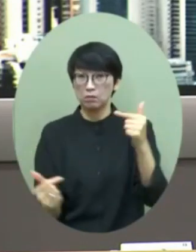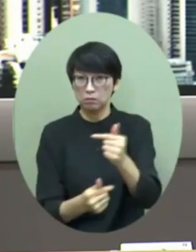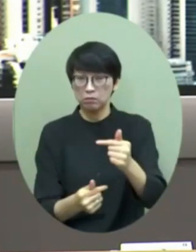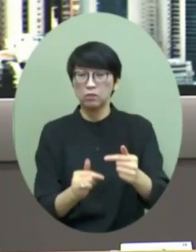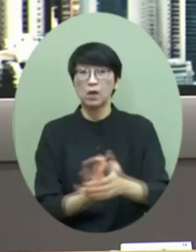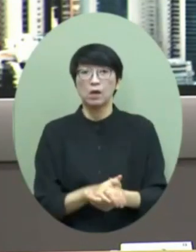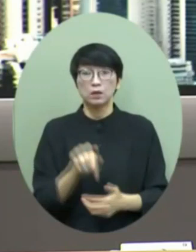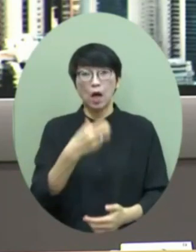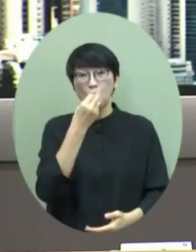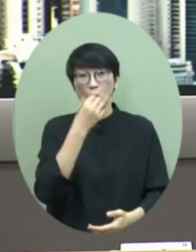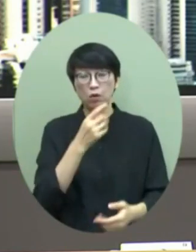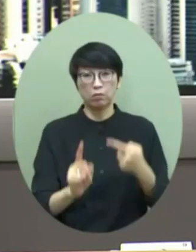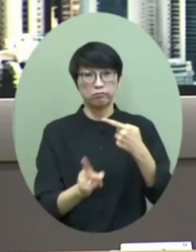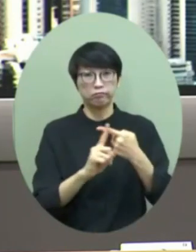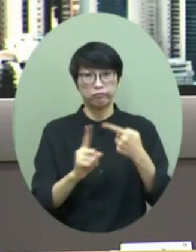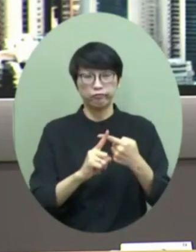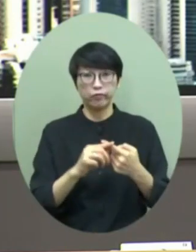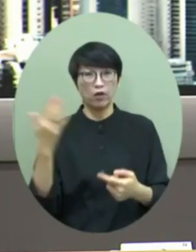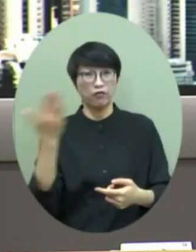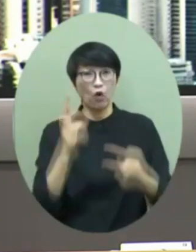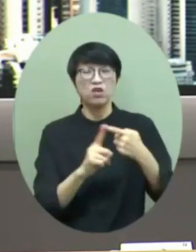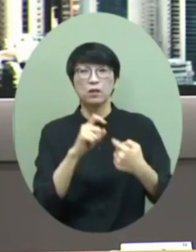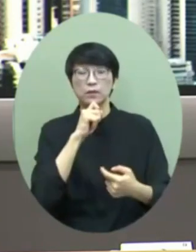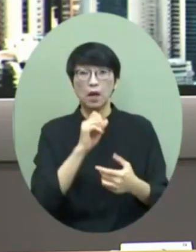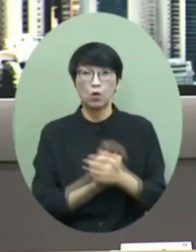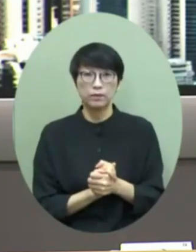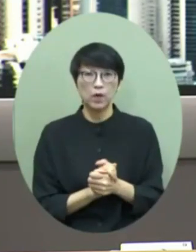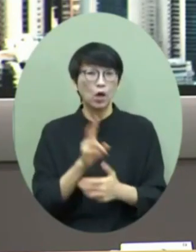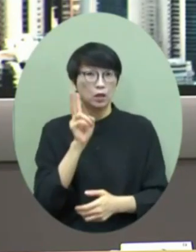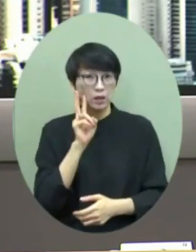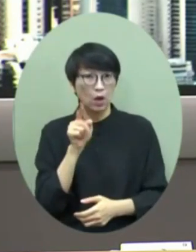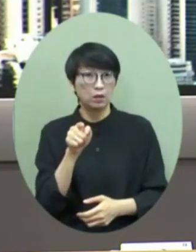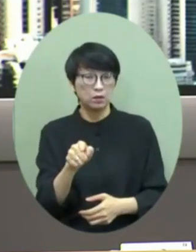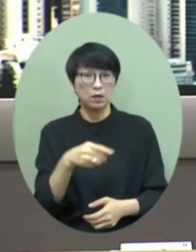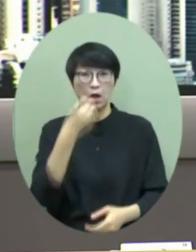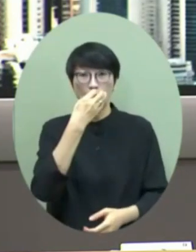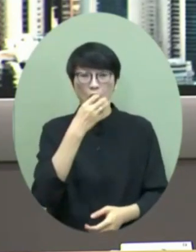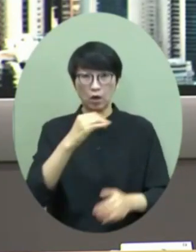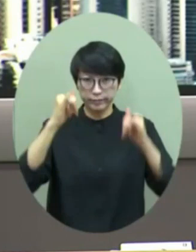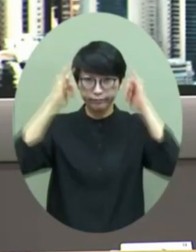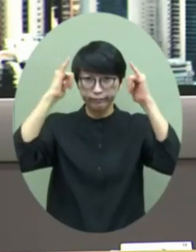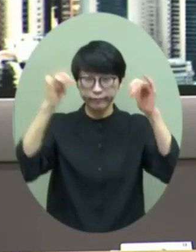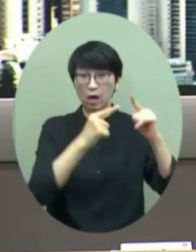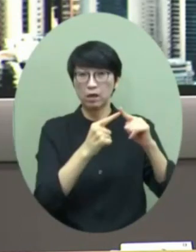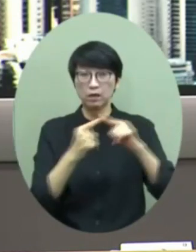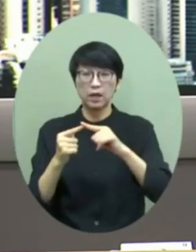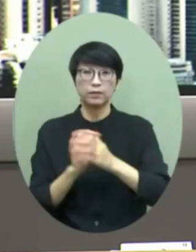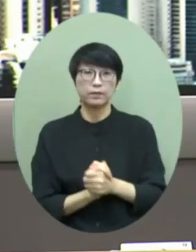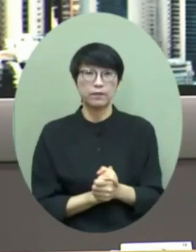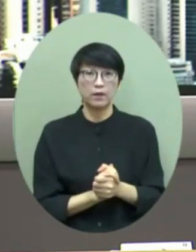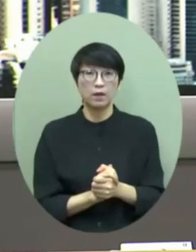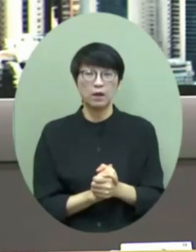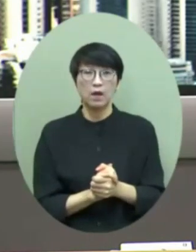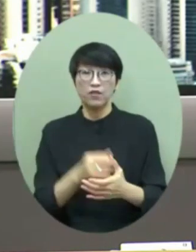SAR. So there are 4 areas of work where there's room for improvement, and that has led to risk